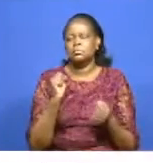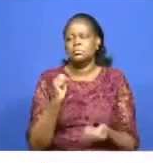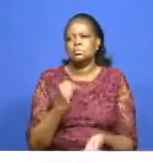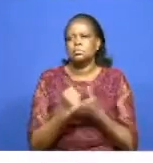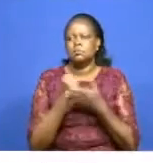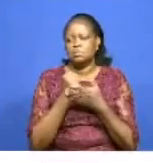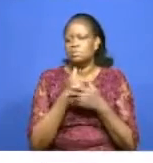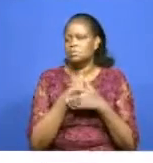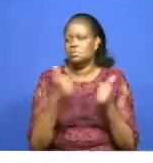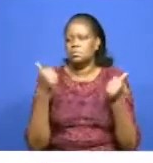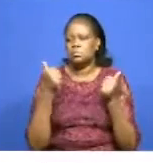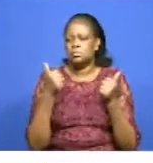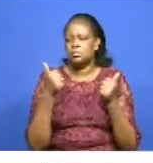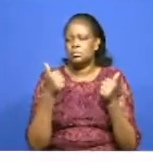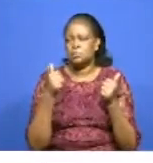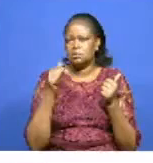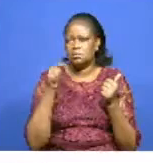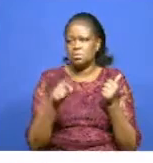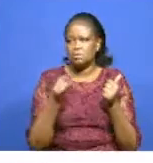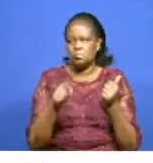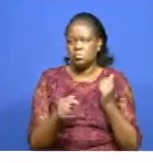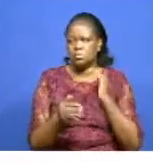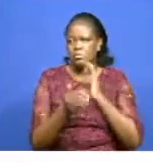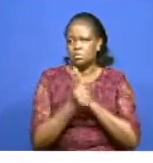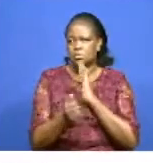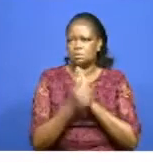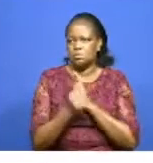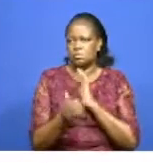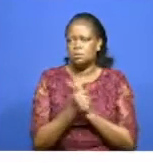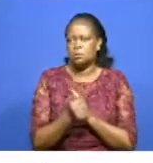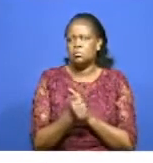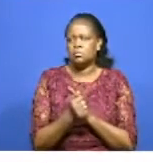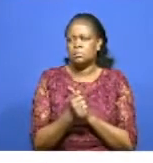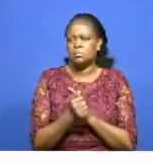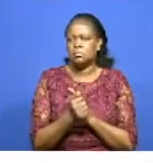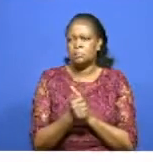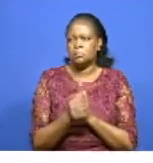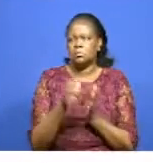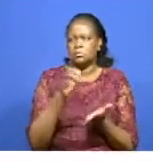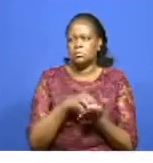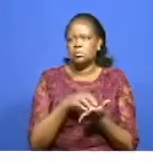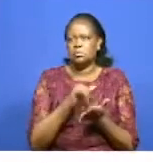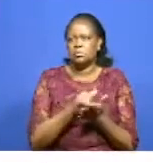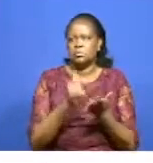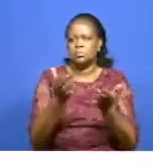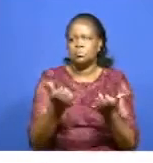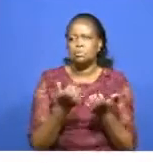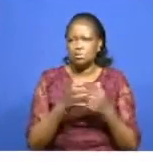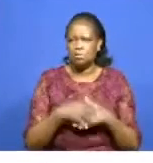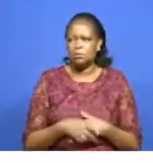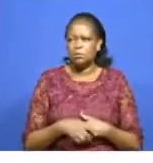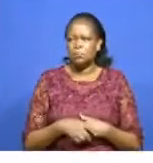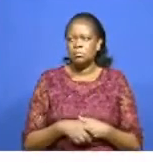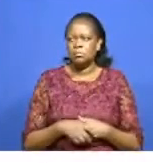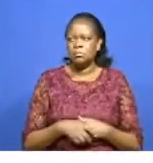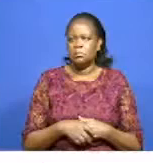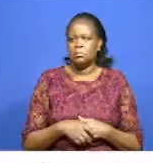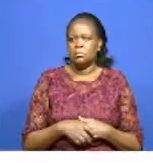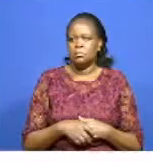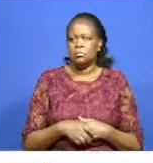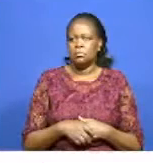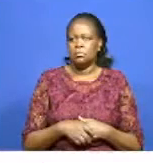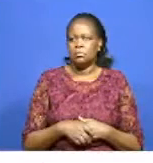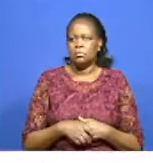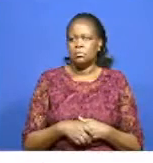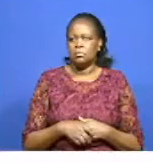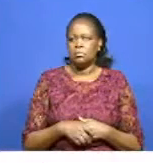well. Yeah, it's an expert kind of a situation that we need. We need experts in this area. The